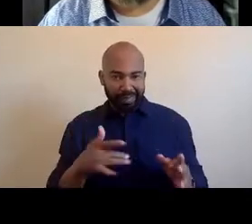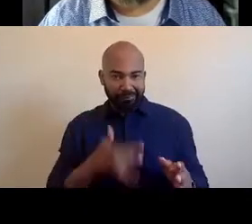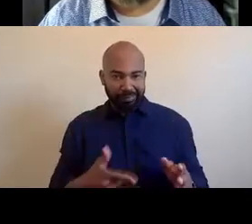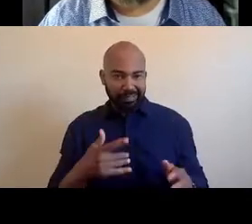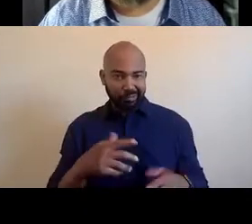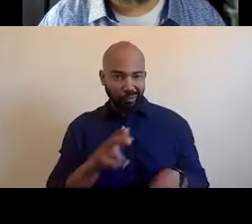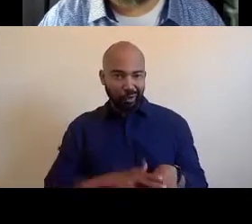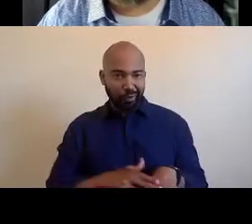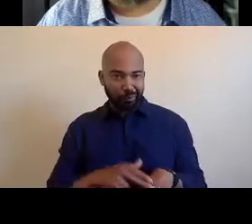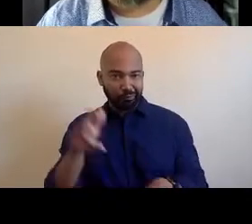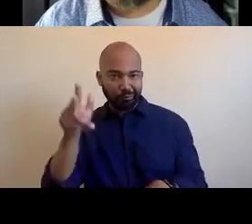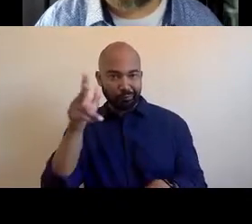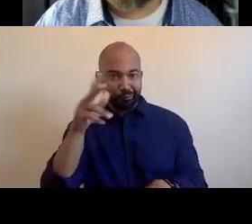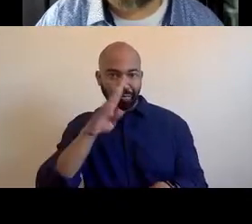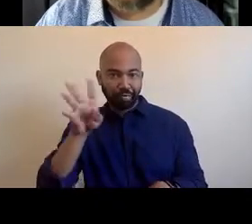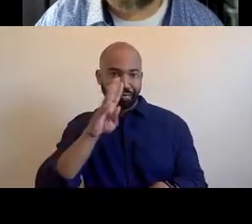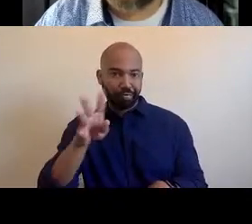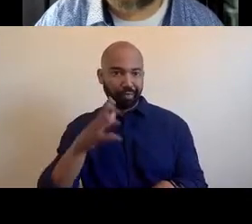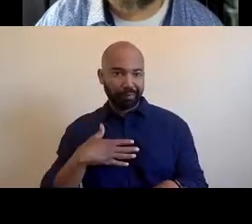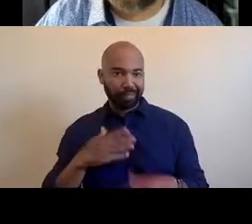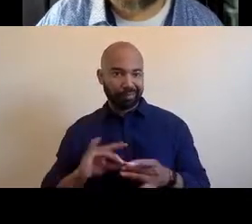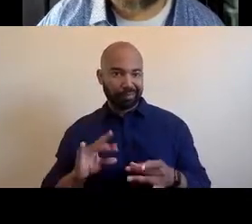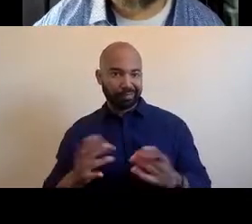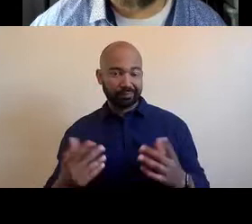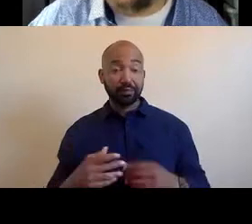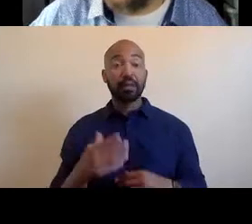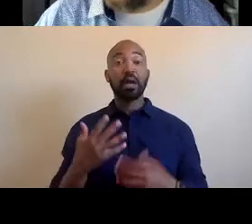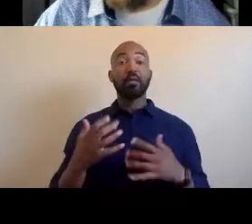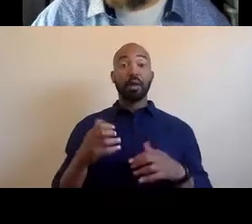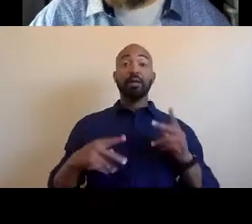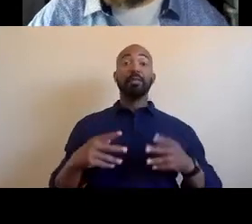I want people to feel ready, or